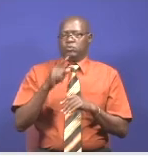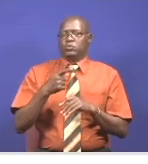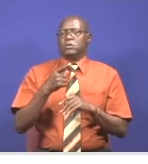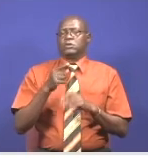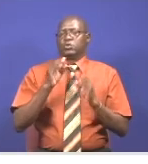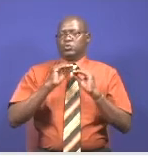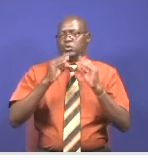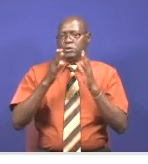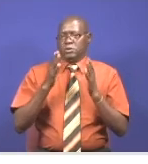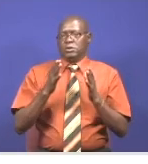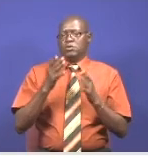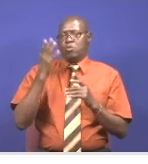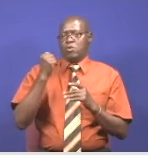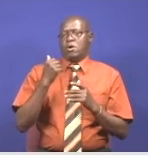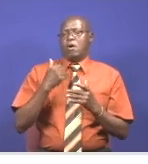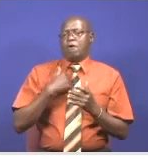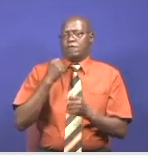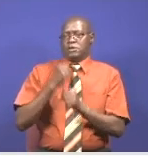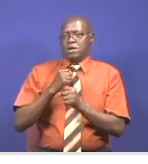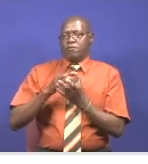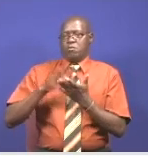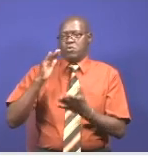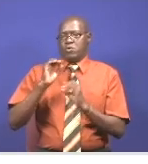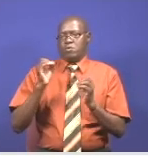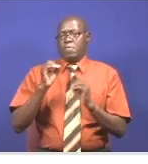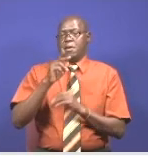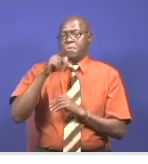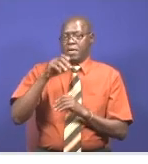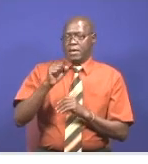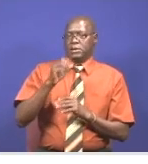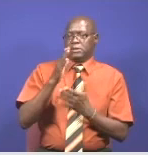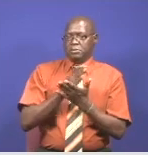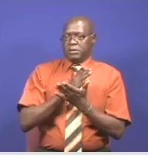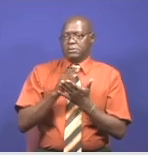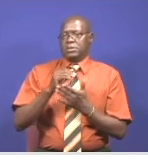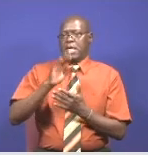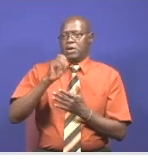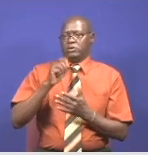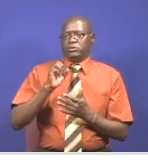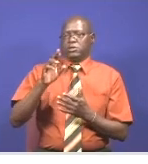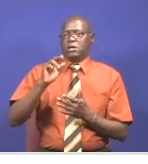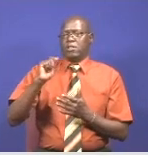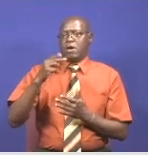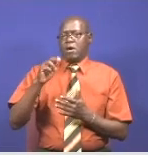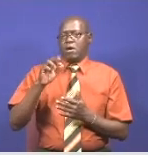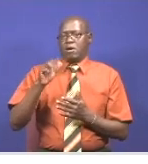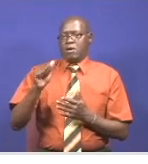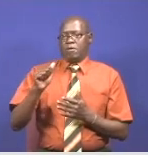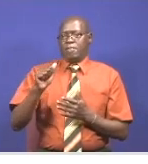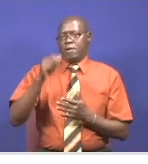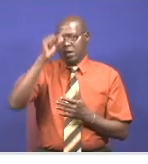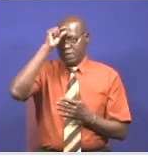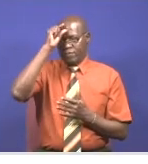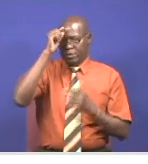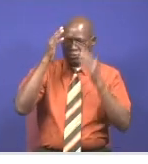an acute shortage of staff. According to the PS in the department, Dr. Esther Thara, the government is committed to improving